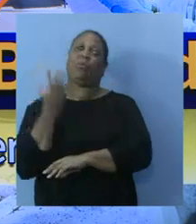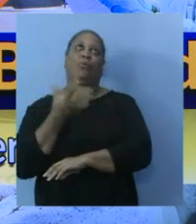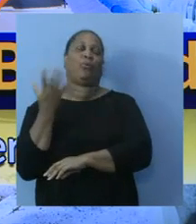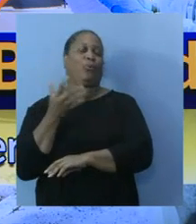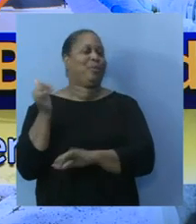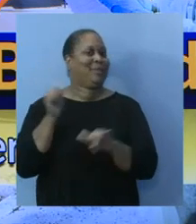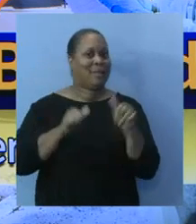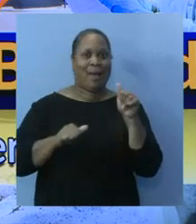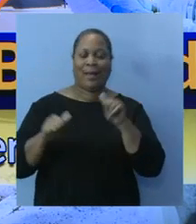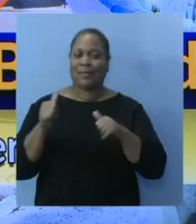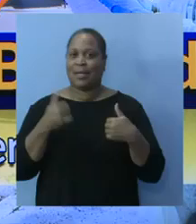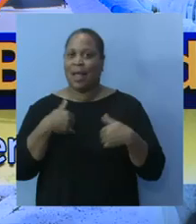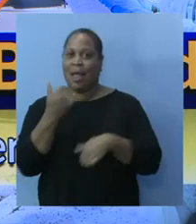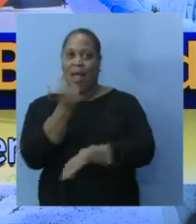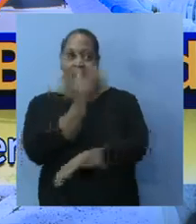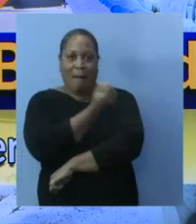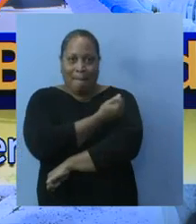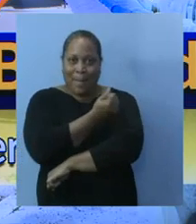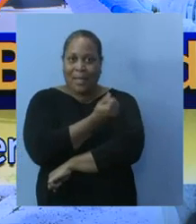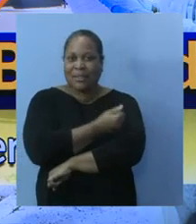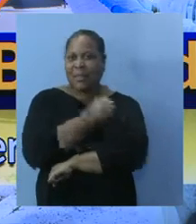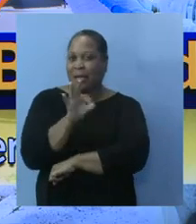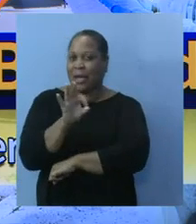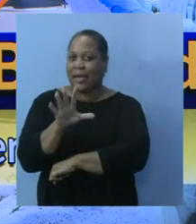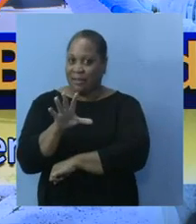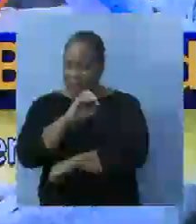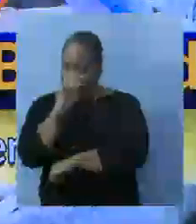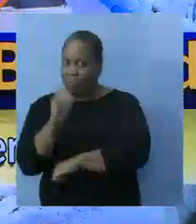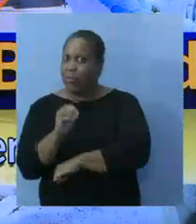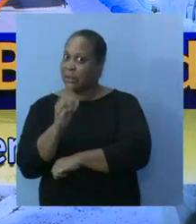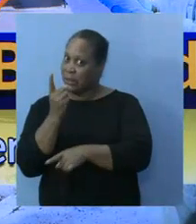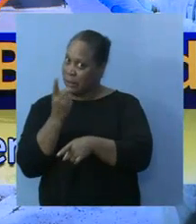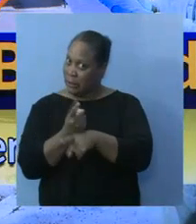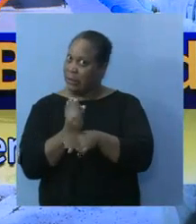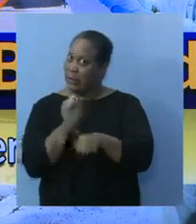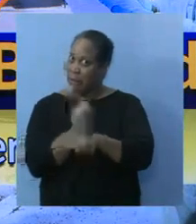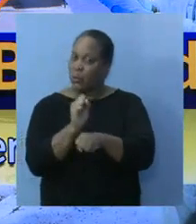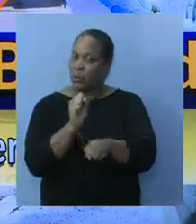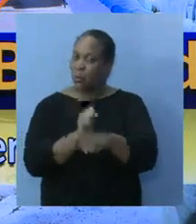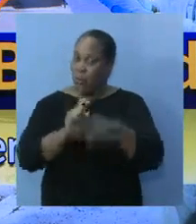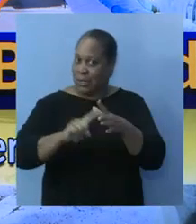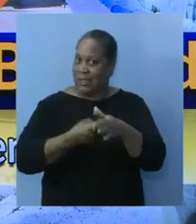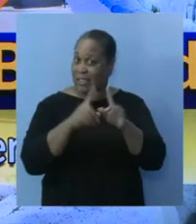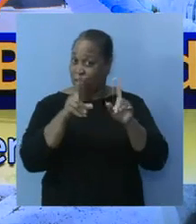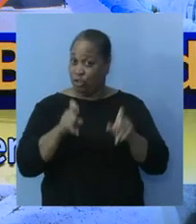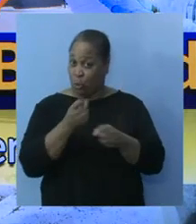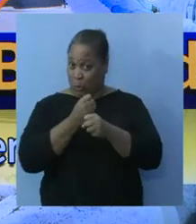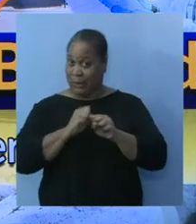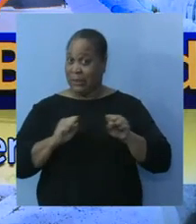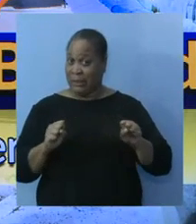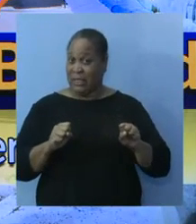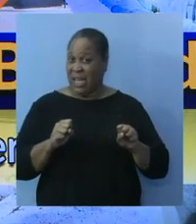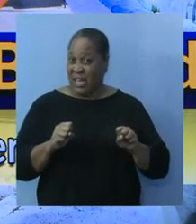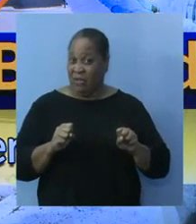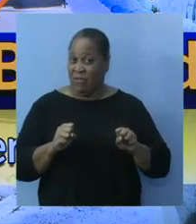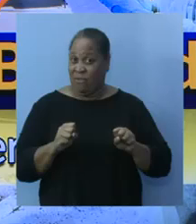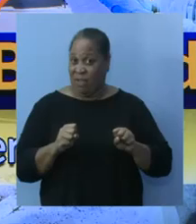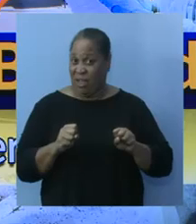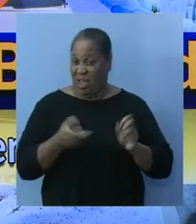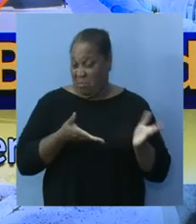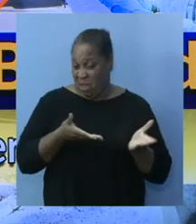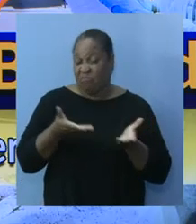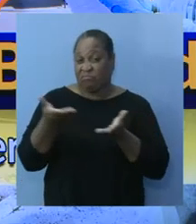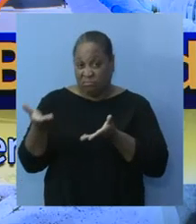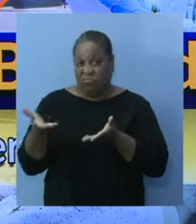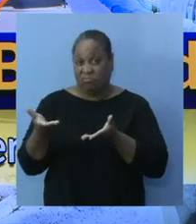To have vaccines that are proven to be 95% effective in initial trials, safe and effective, being able to be administered, is a